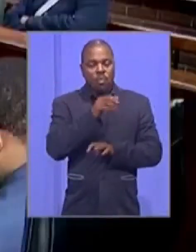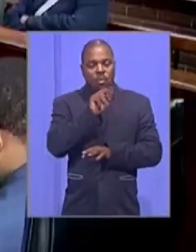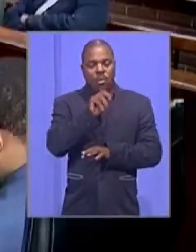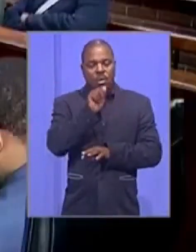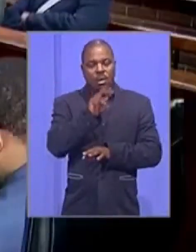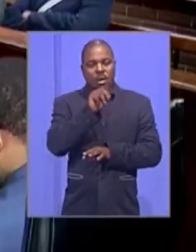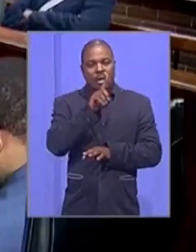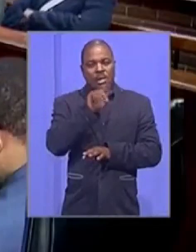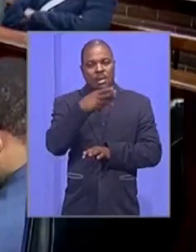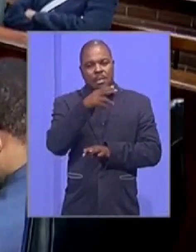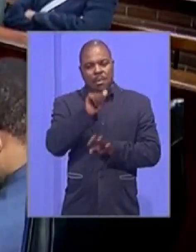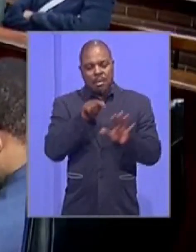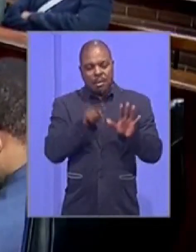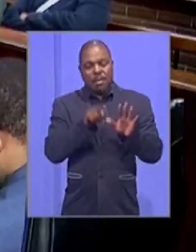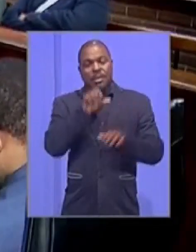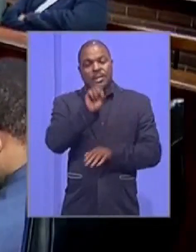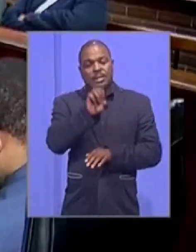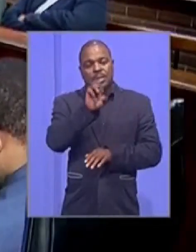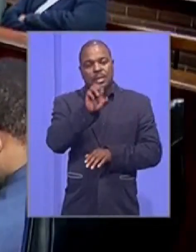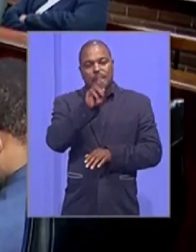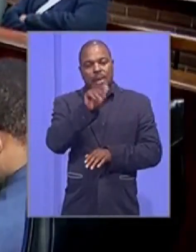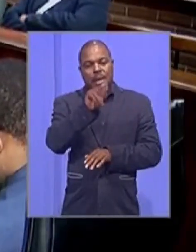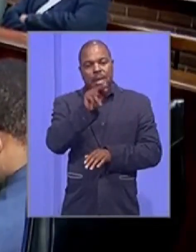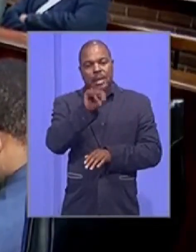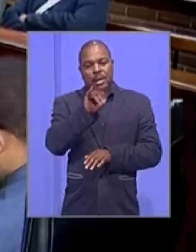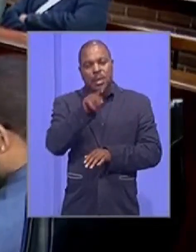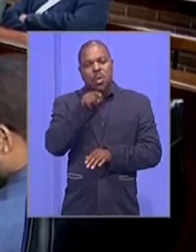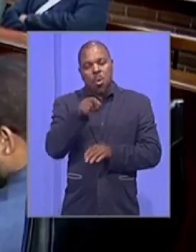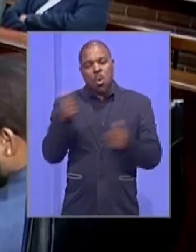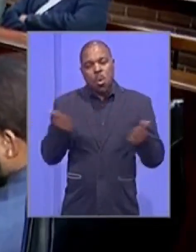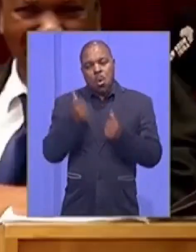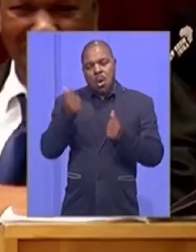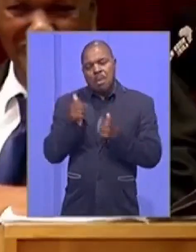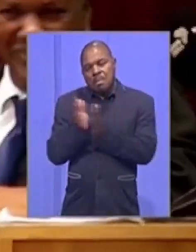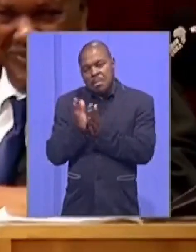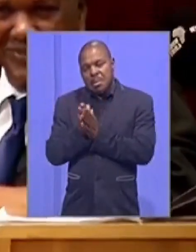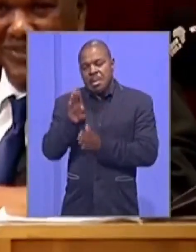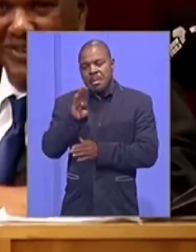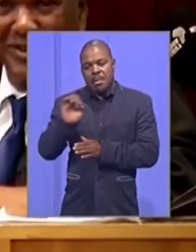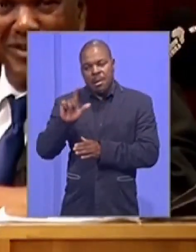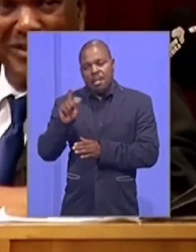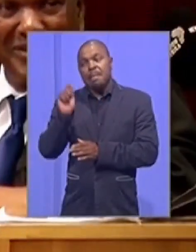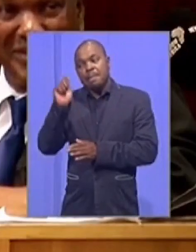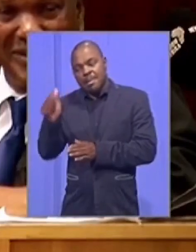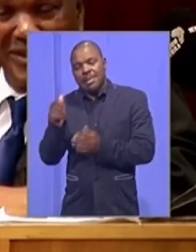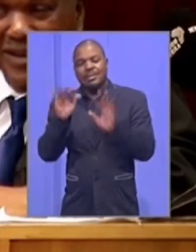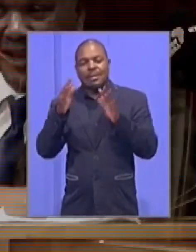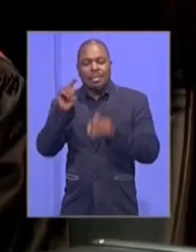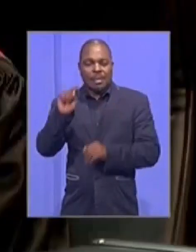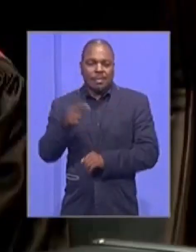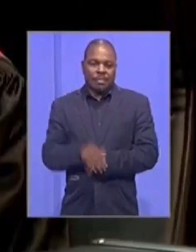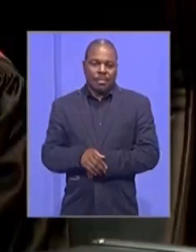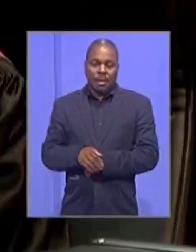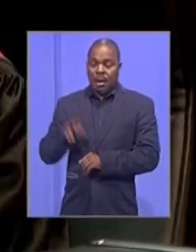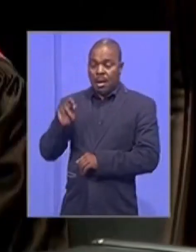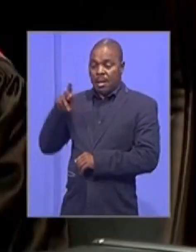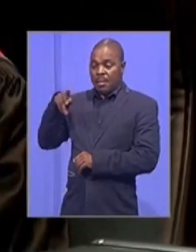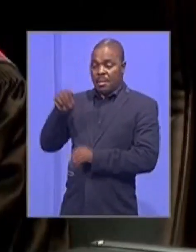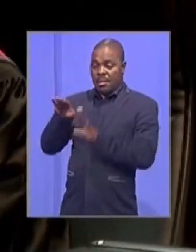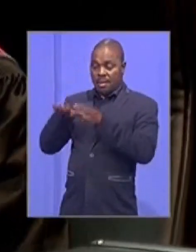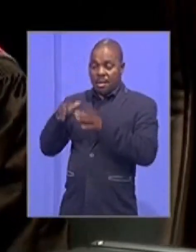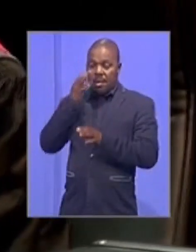Sekeleni ke ene fela molatofadiwa yo o setseng a bone beili ya R10,000. Bothati jwa bosetšhaba jwa bosekisi jwa re bo tla